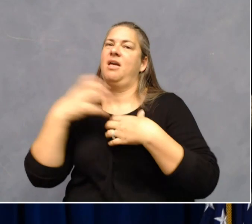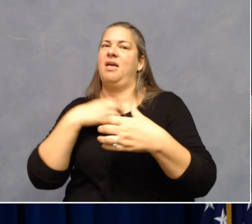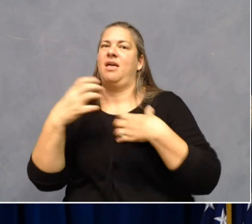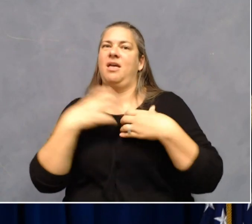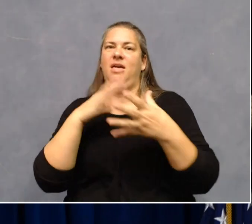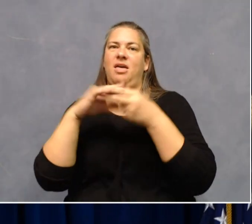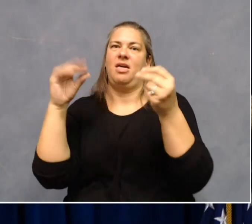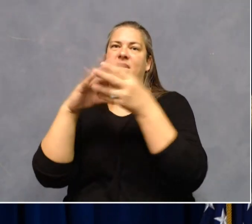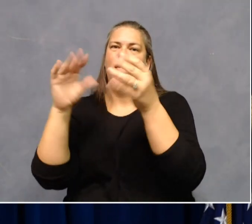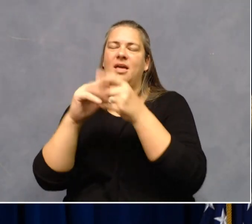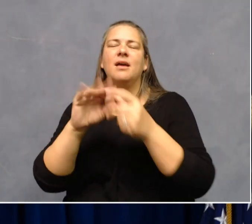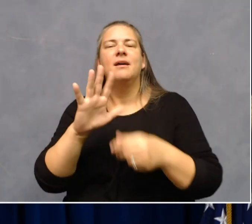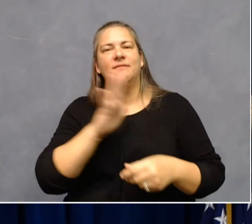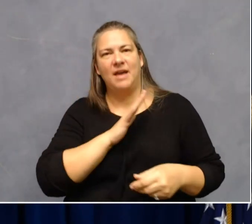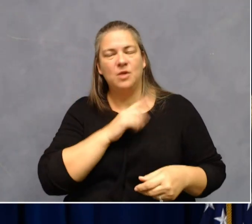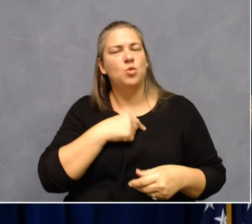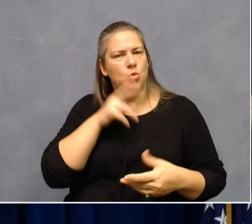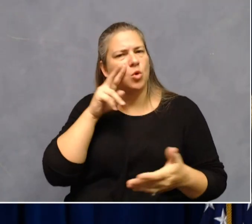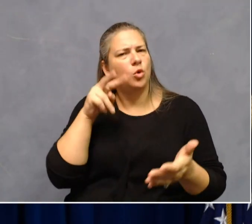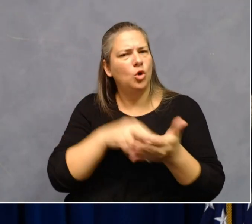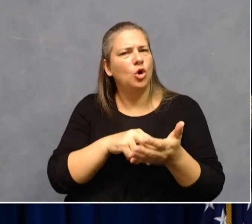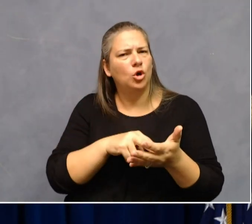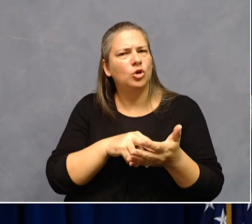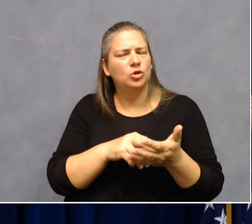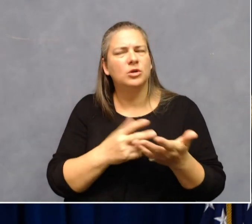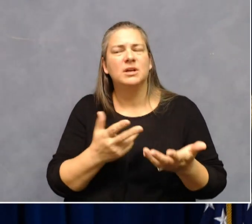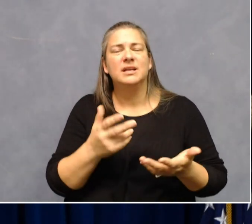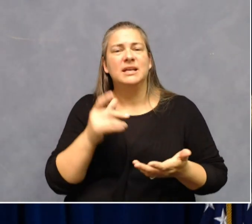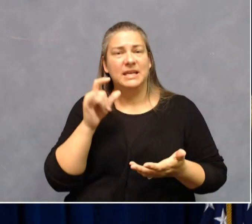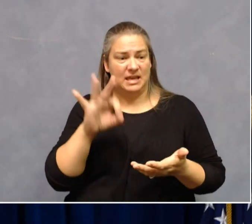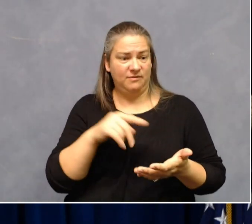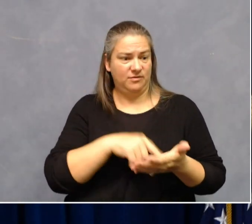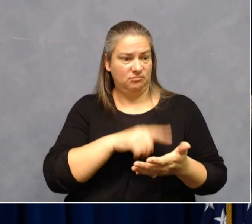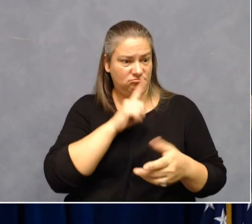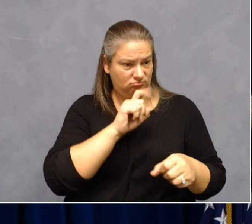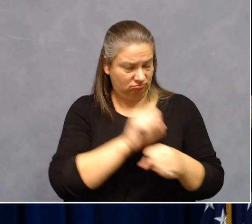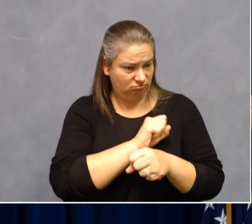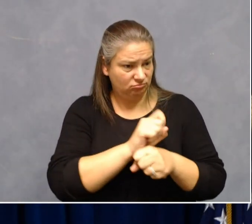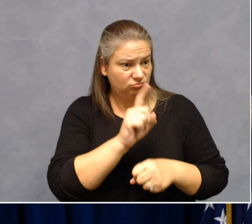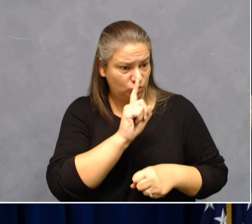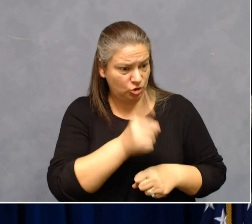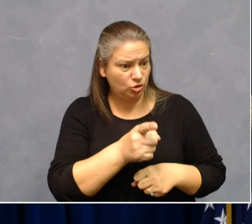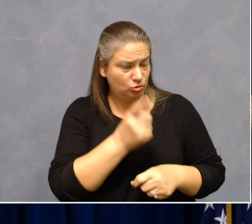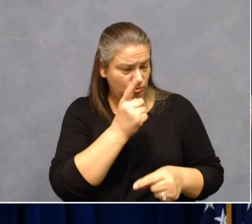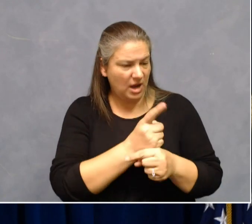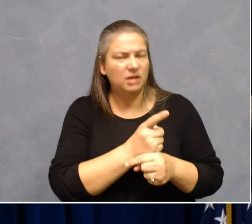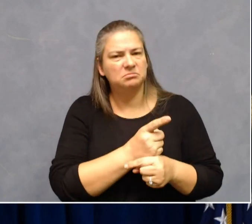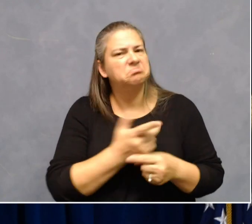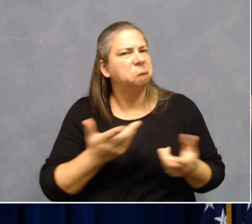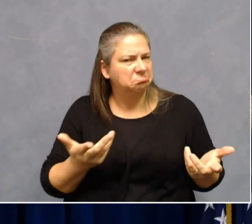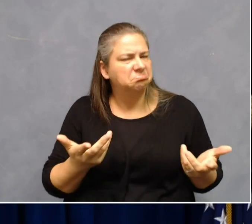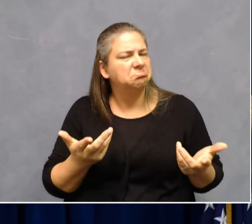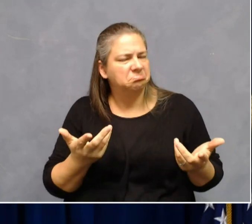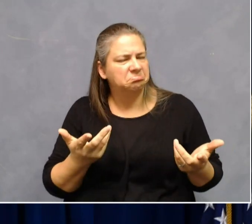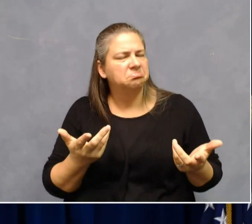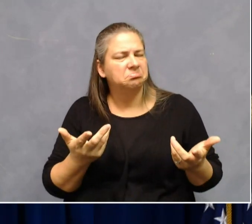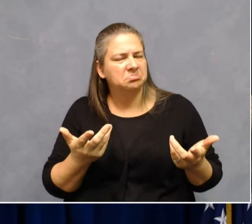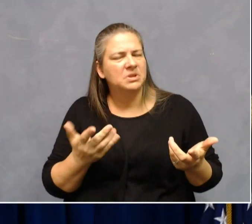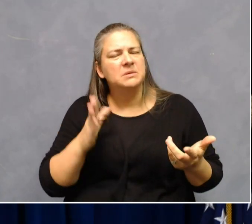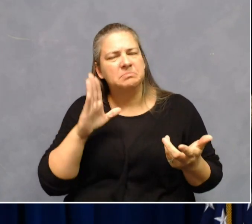them. We'll if there's merit in them, but I think that it was